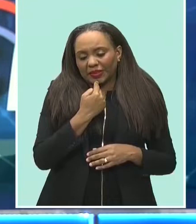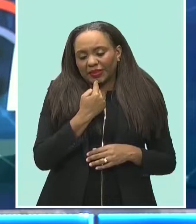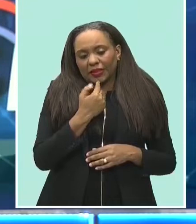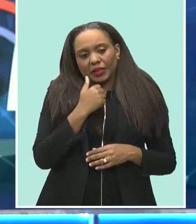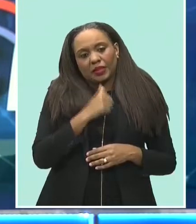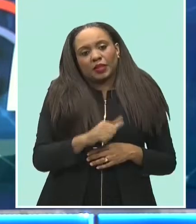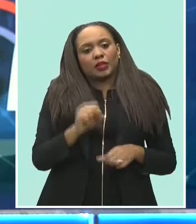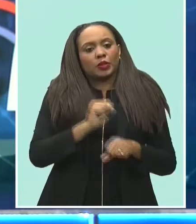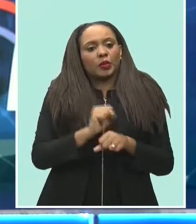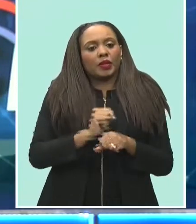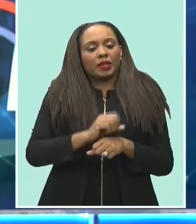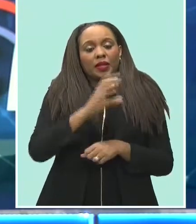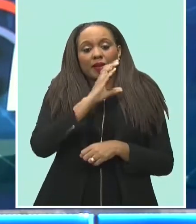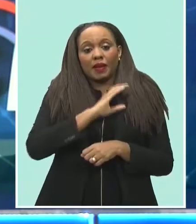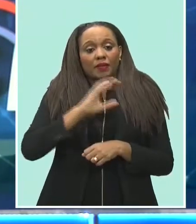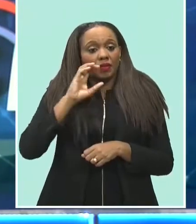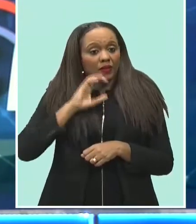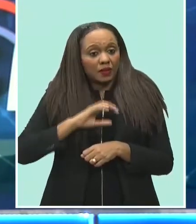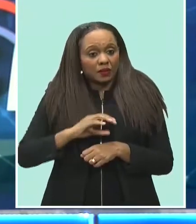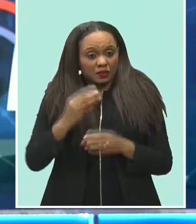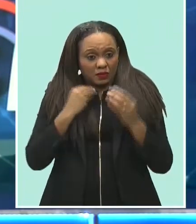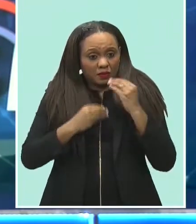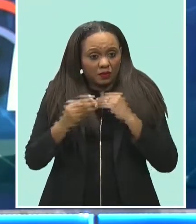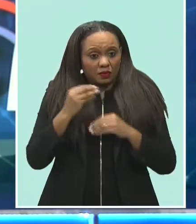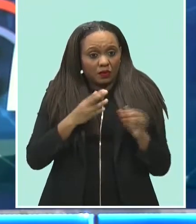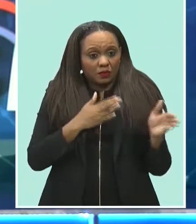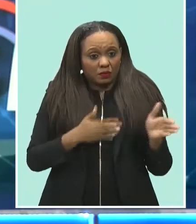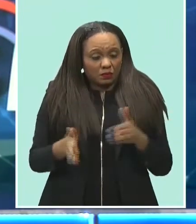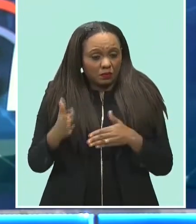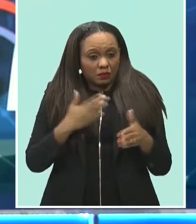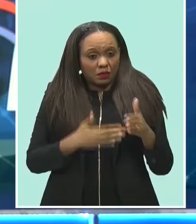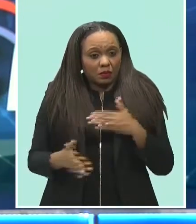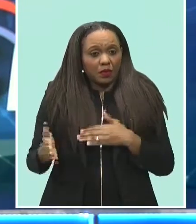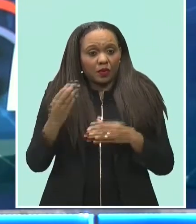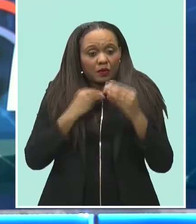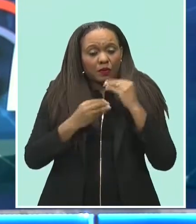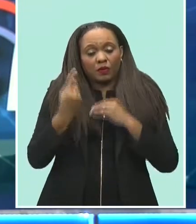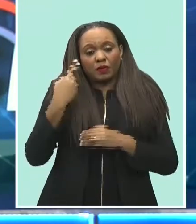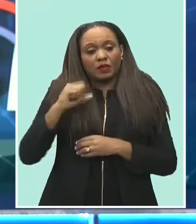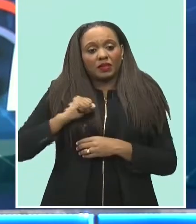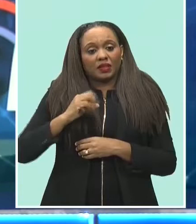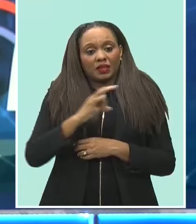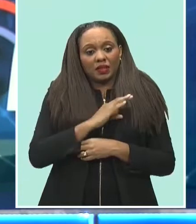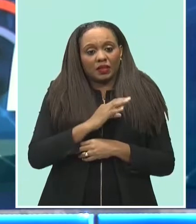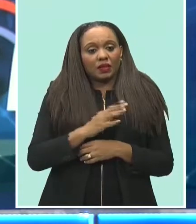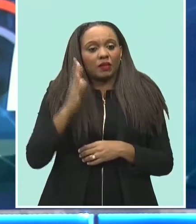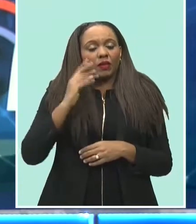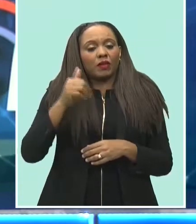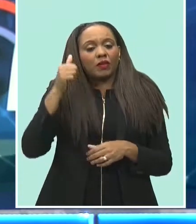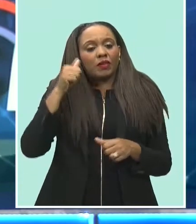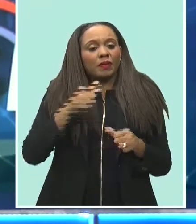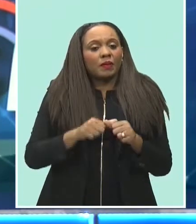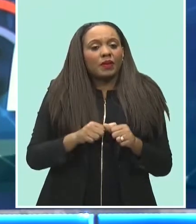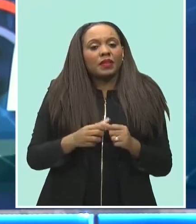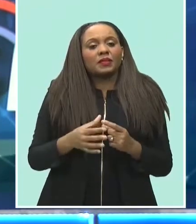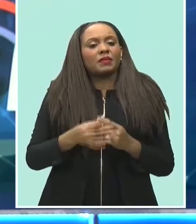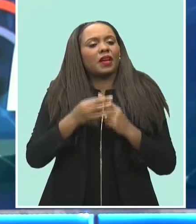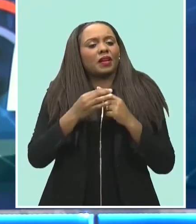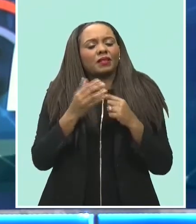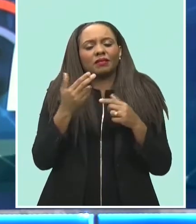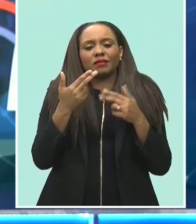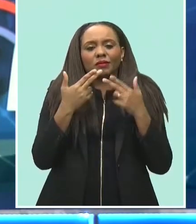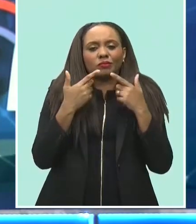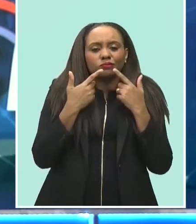dedicated employee of the canteen who diligently prepared and served meals to staff. She will be remembered for her special sense